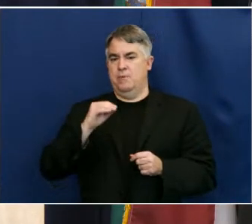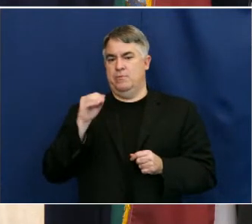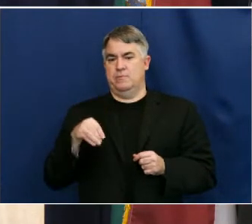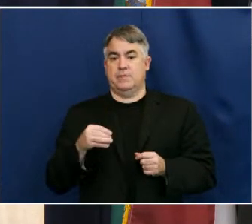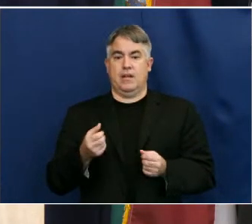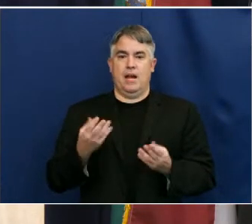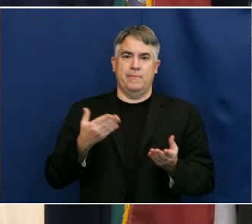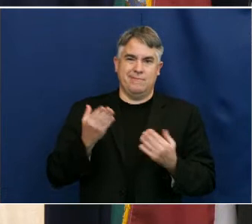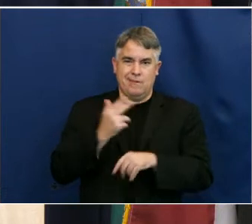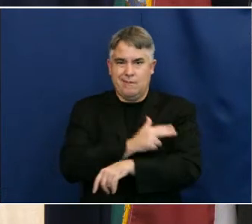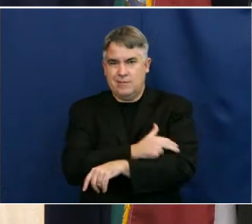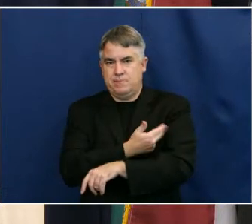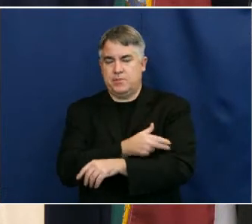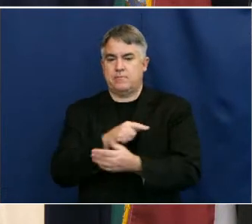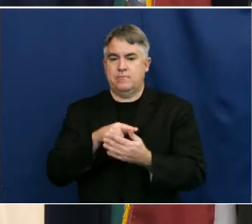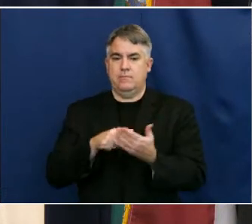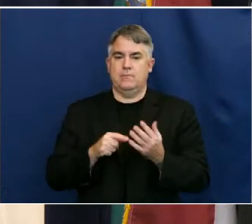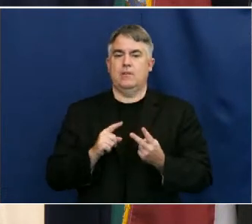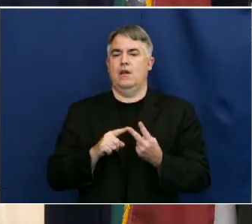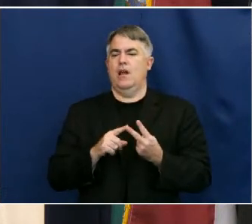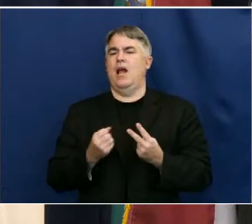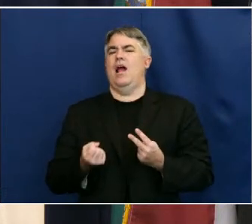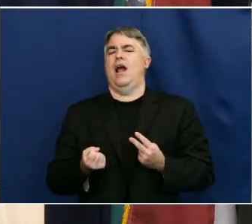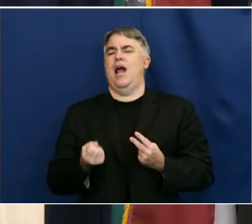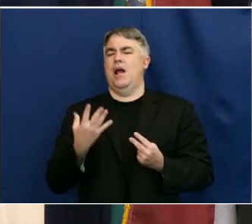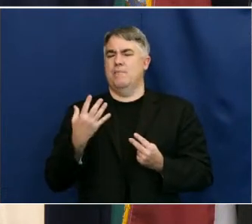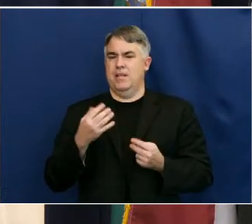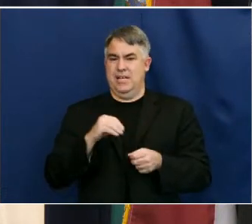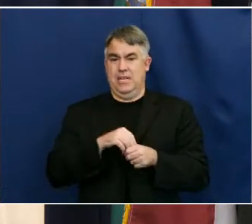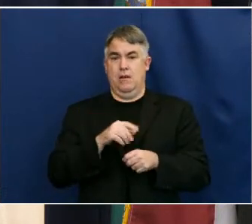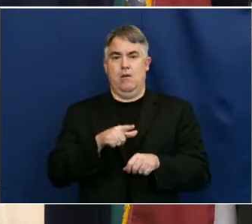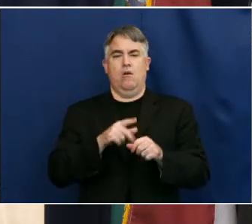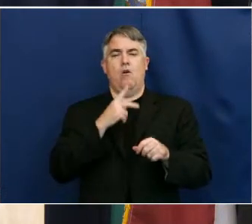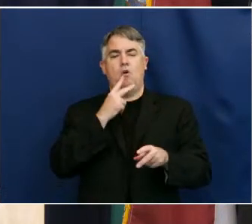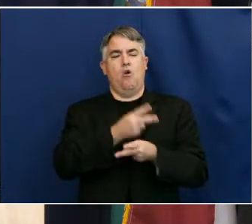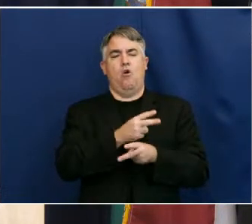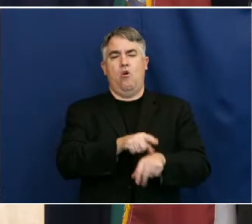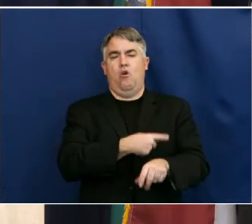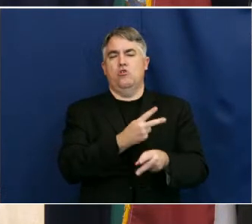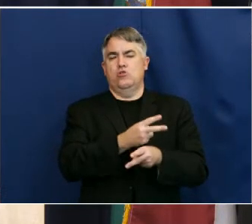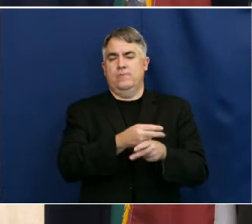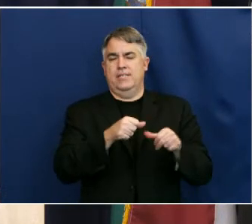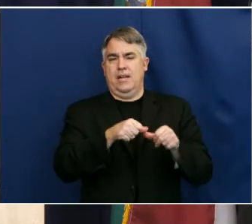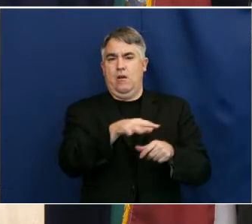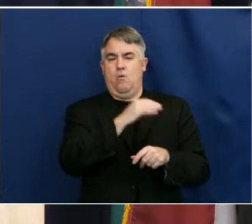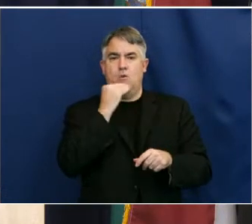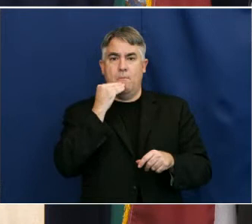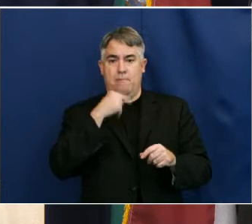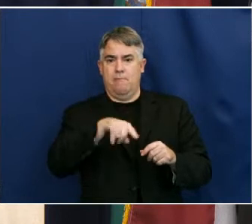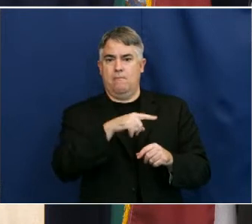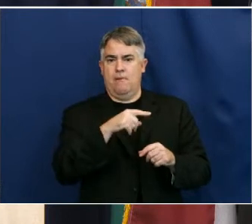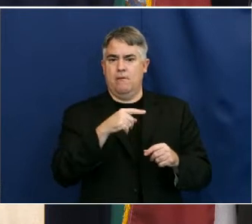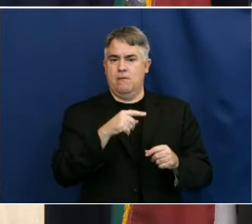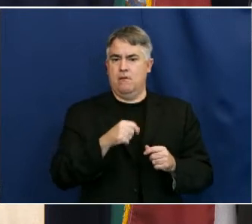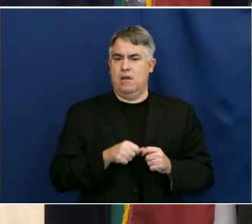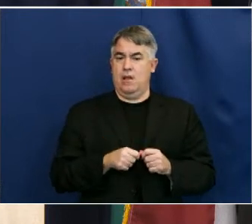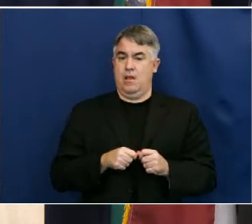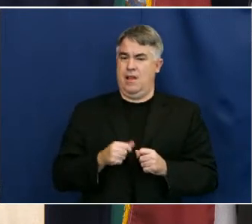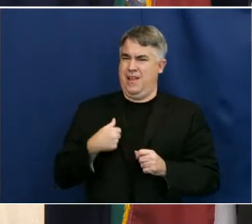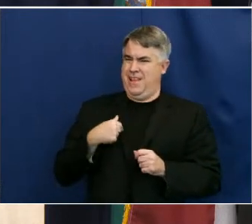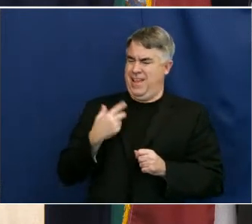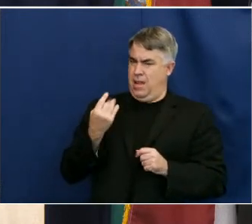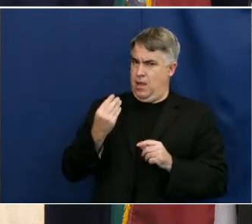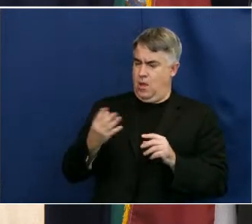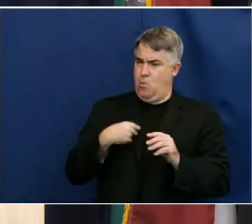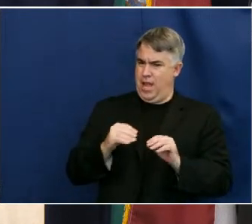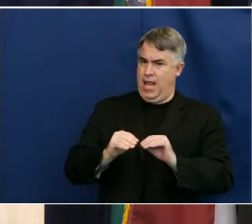what we're seeing in SNFs or long-term care facilities. But it's a really important, man, and I know you got this, but we don't know